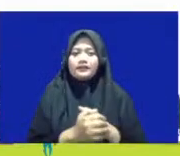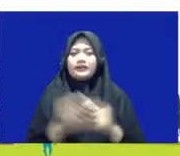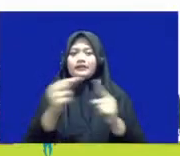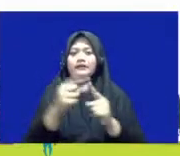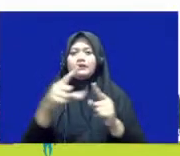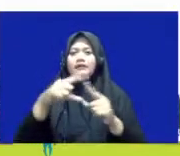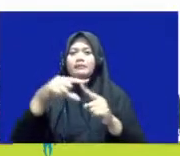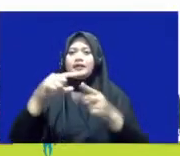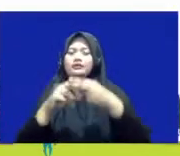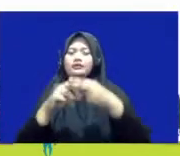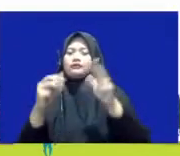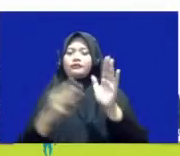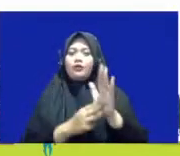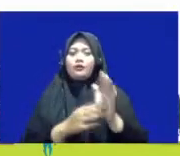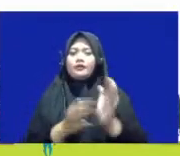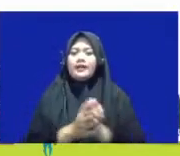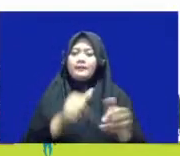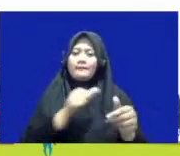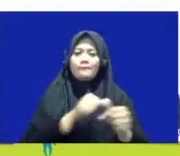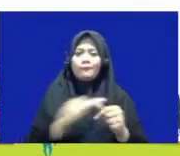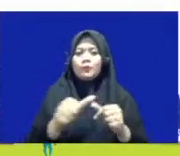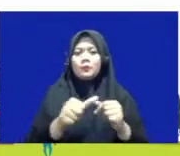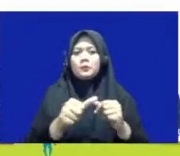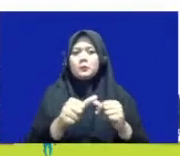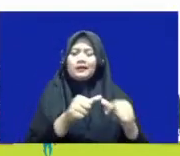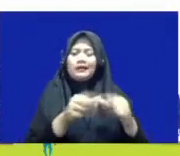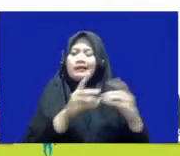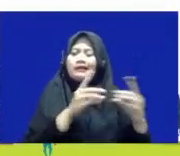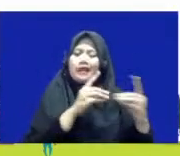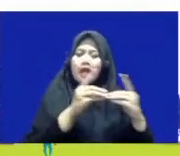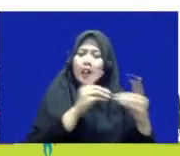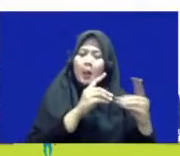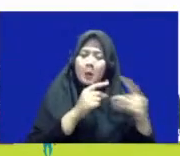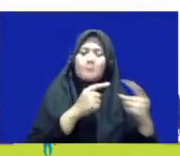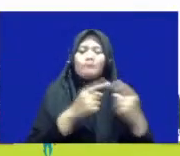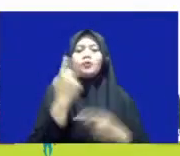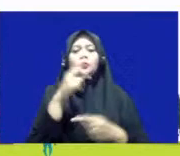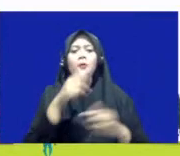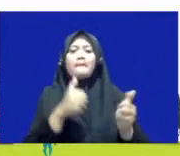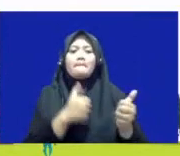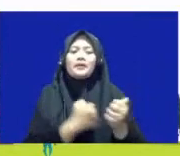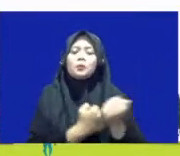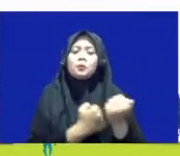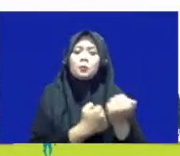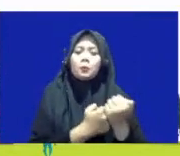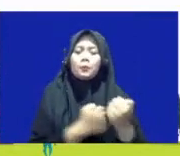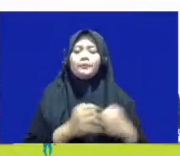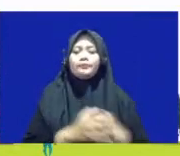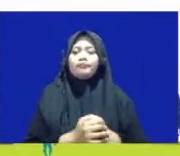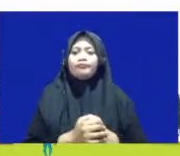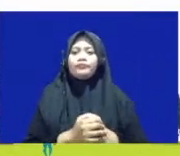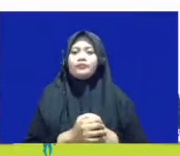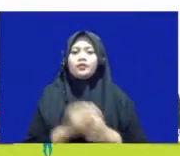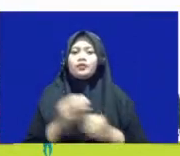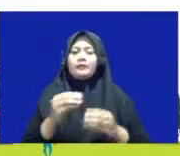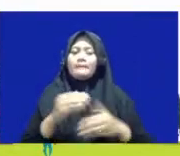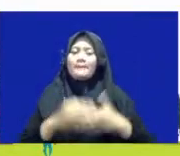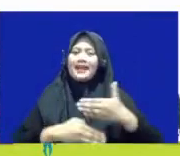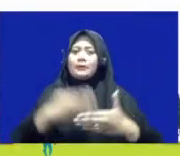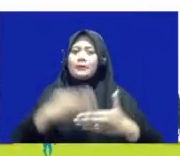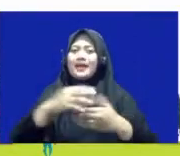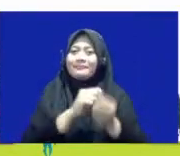and programs to support disaster preparedness and response management with youth at their